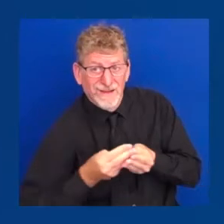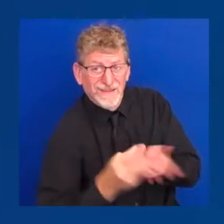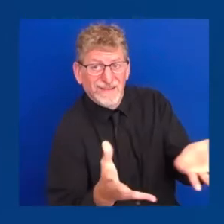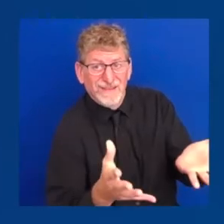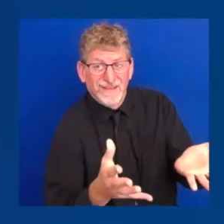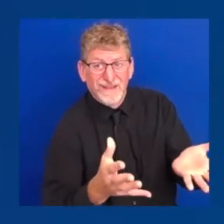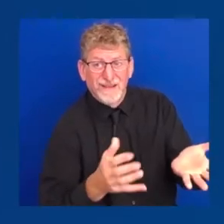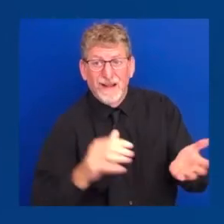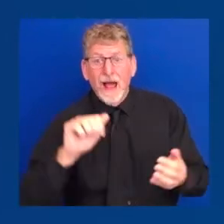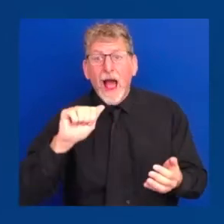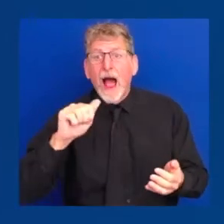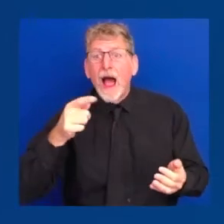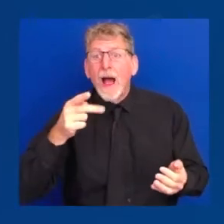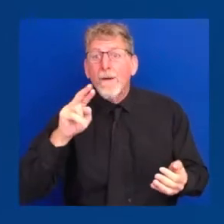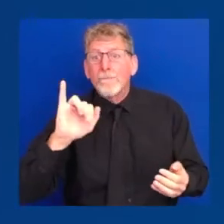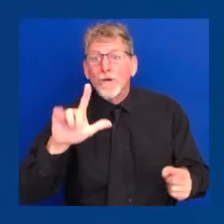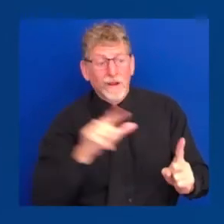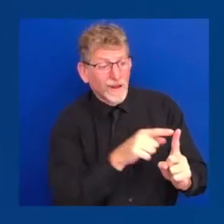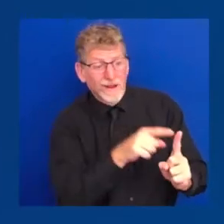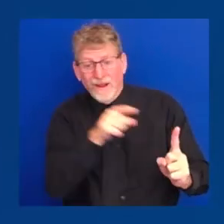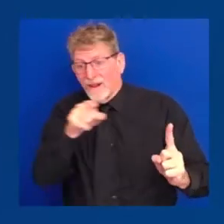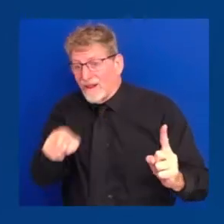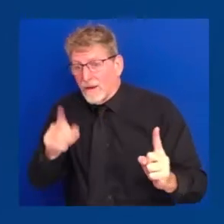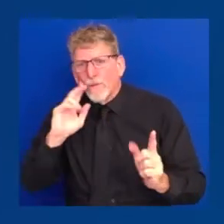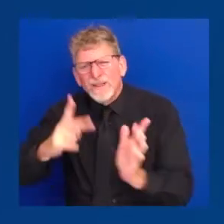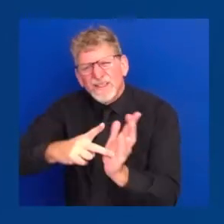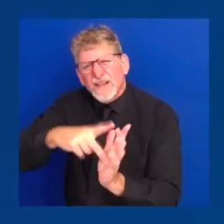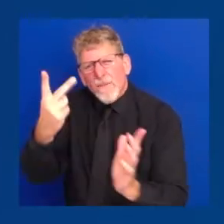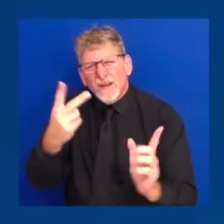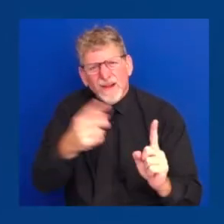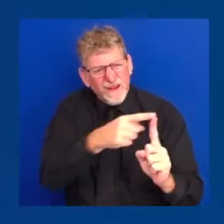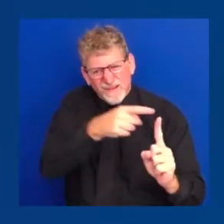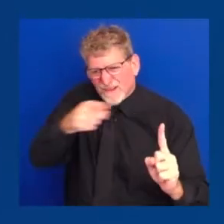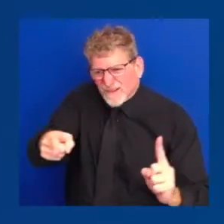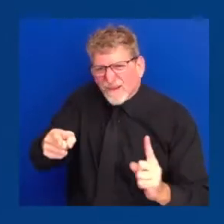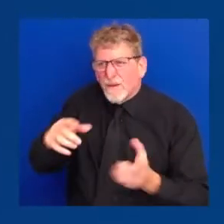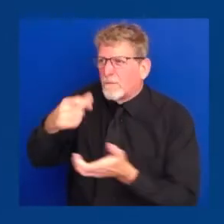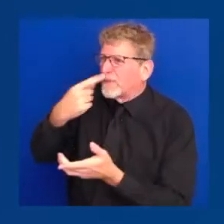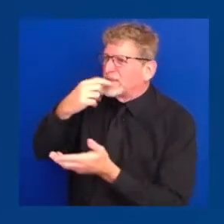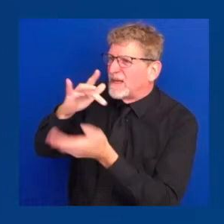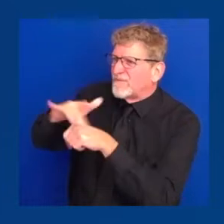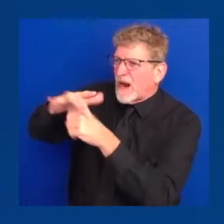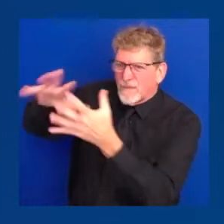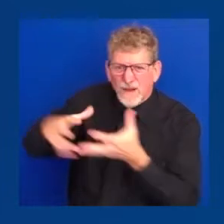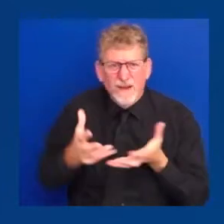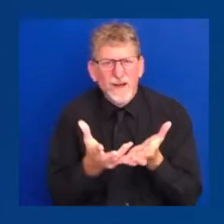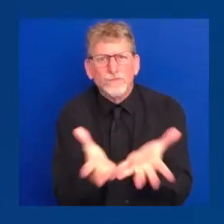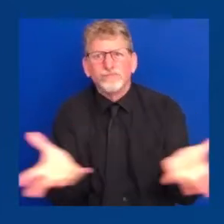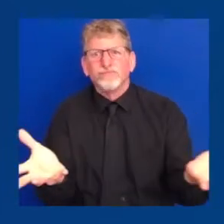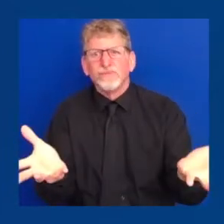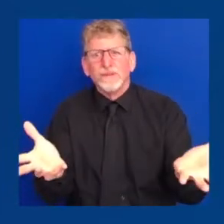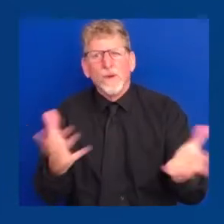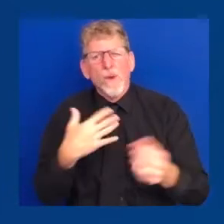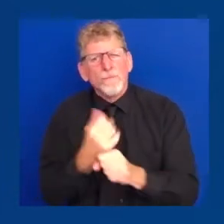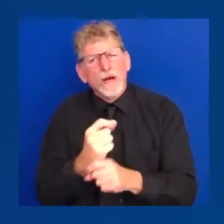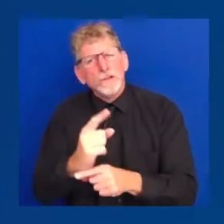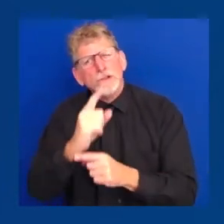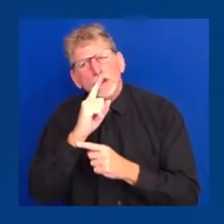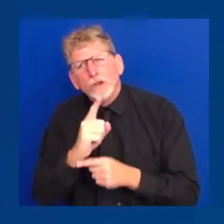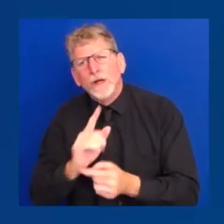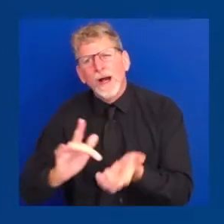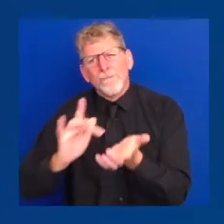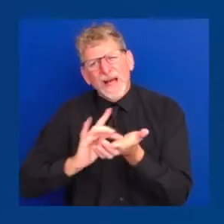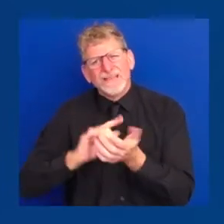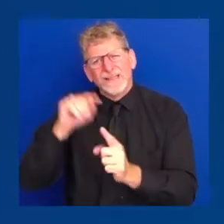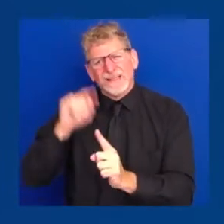To ensure these life-saving treatments are easily accessible, the President's plan launches a new Test to Treat